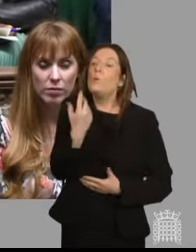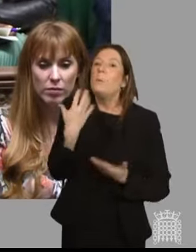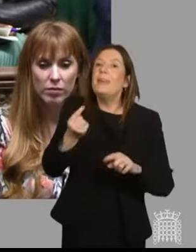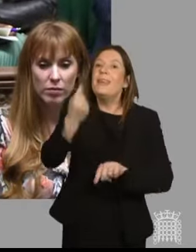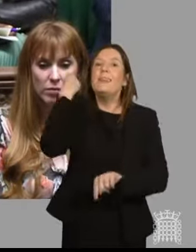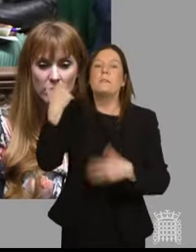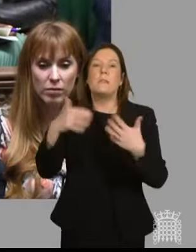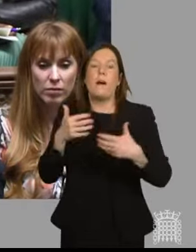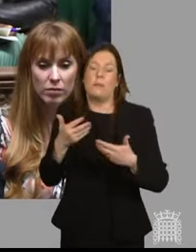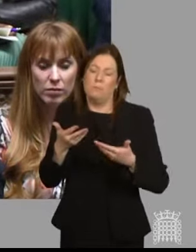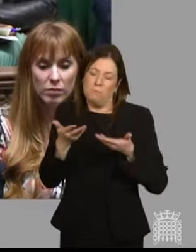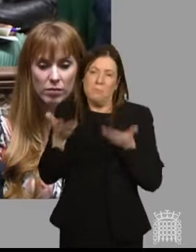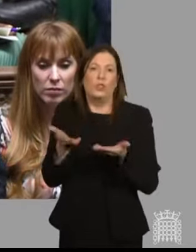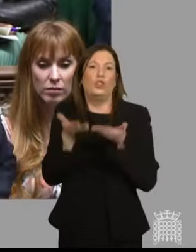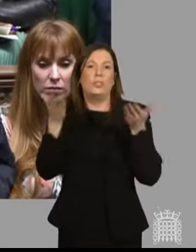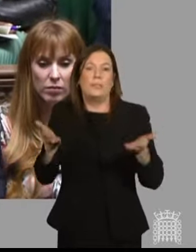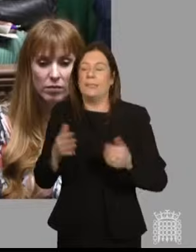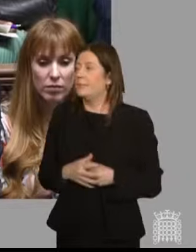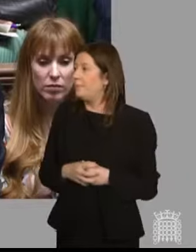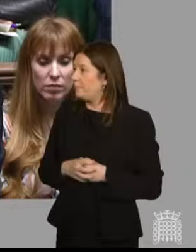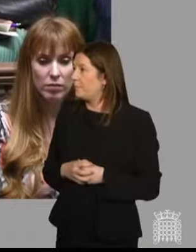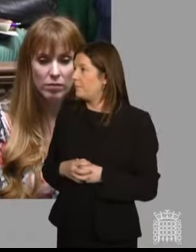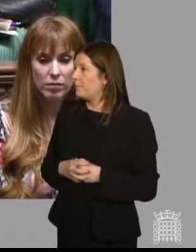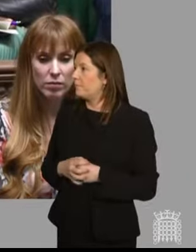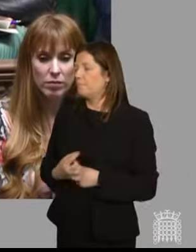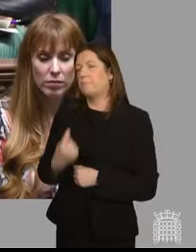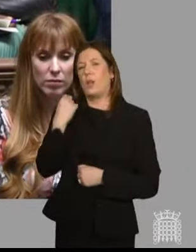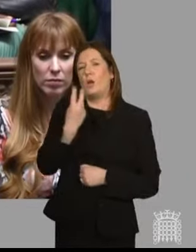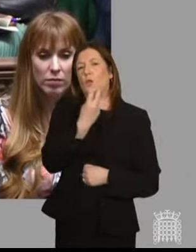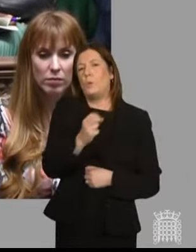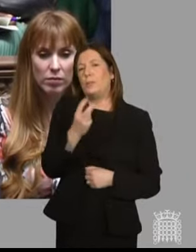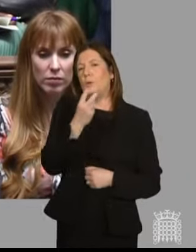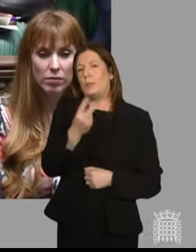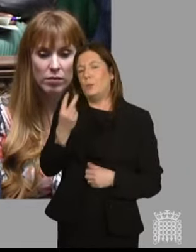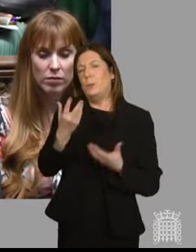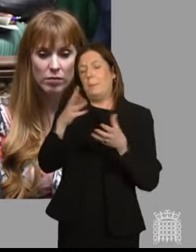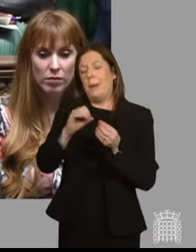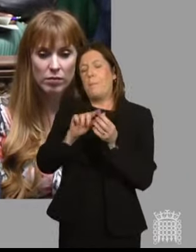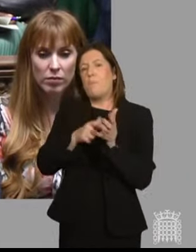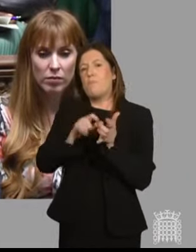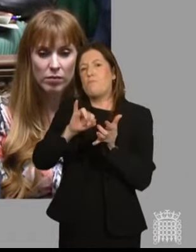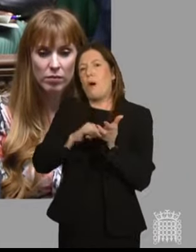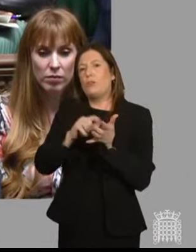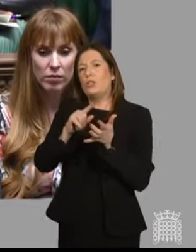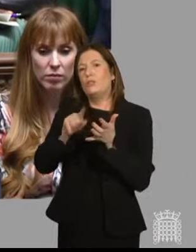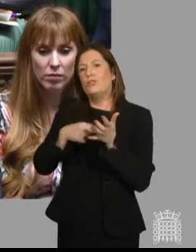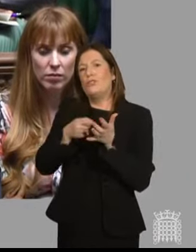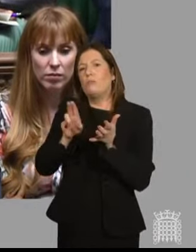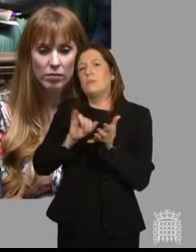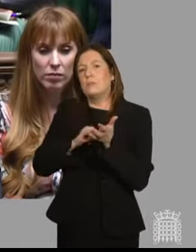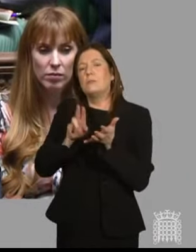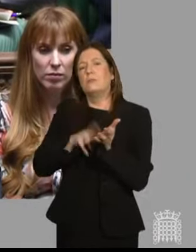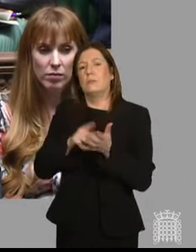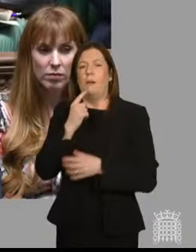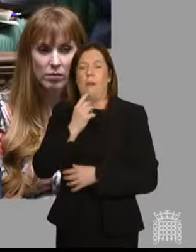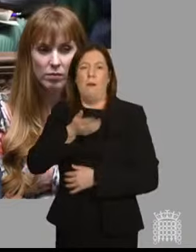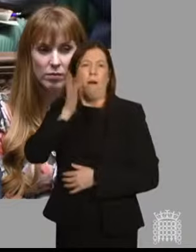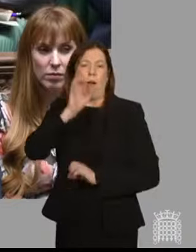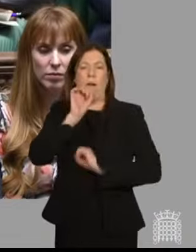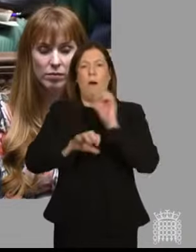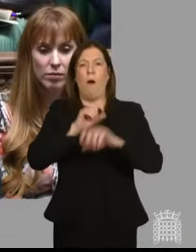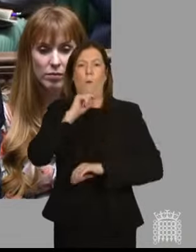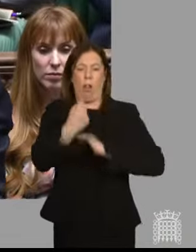when Boris Johnson claimed he would send asylum seekers to Rwanda, one ambitious Tory MP had